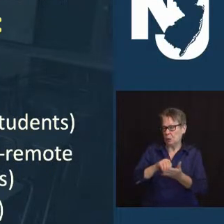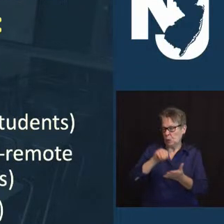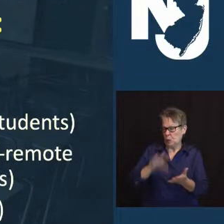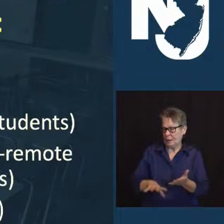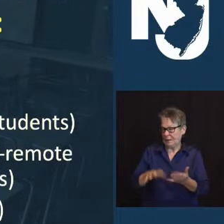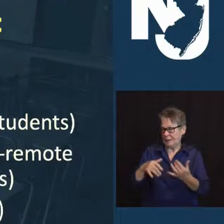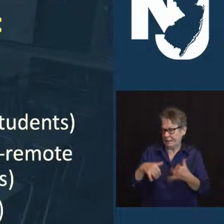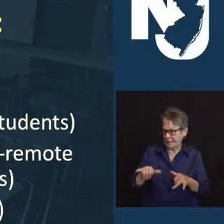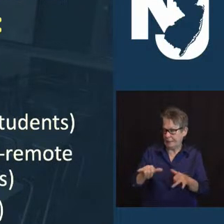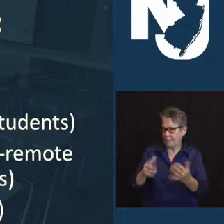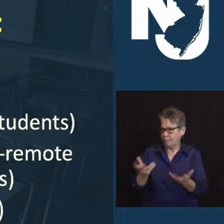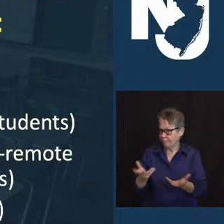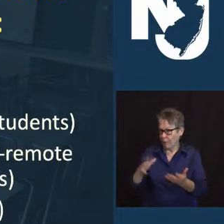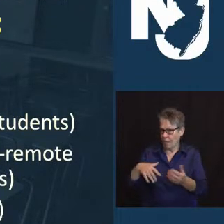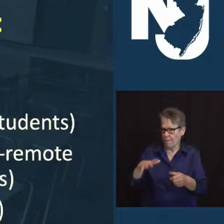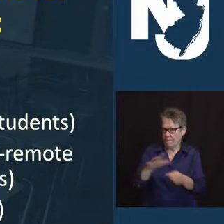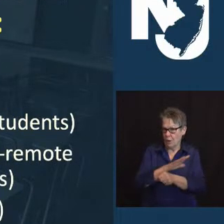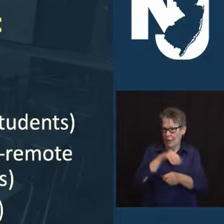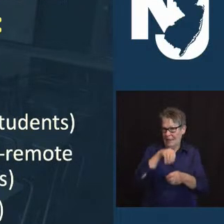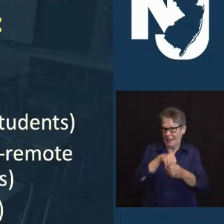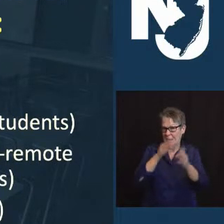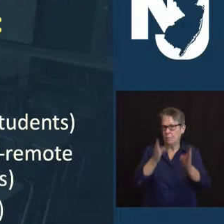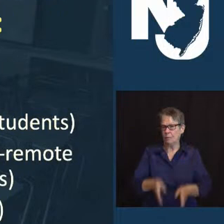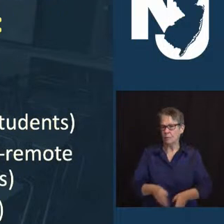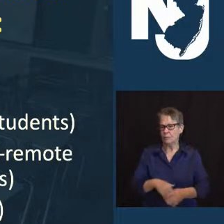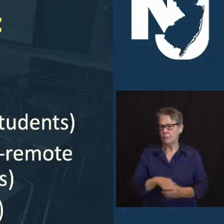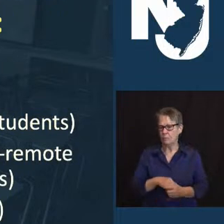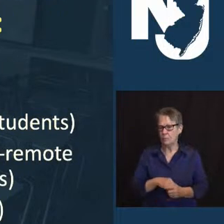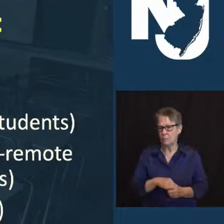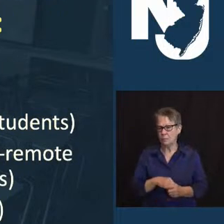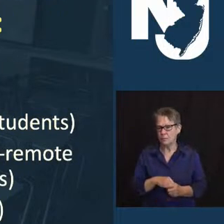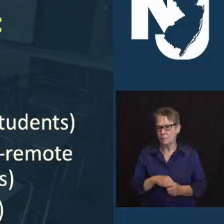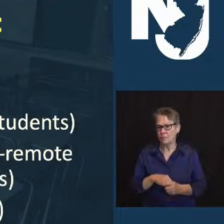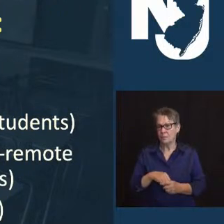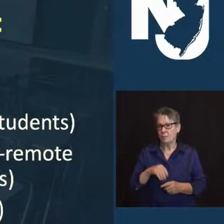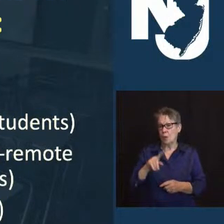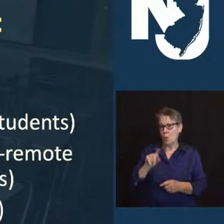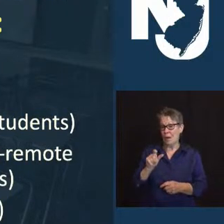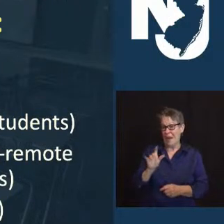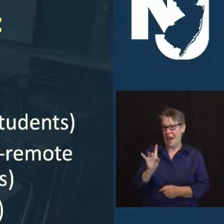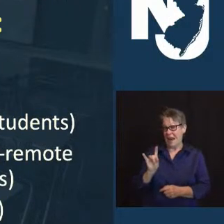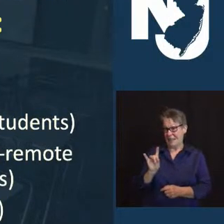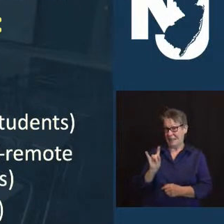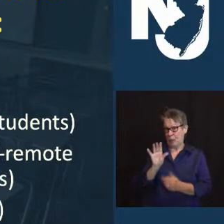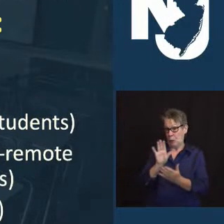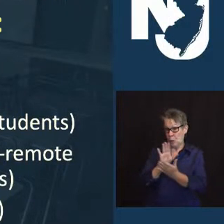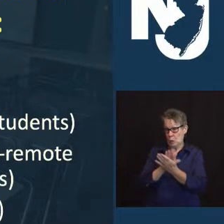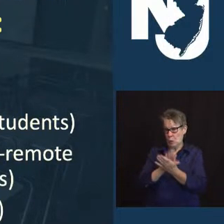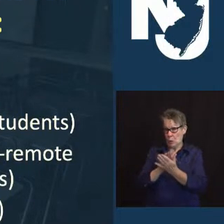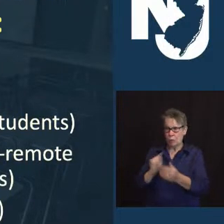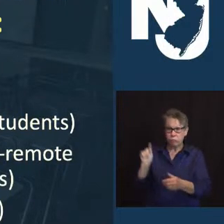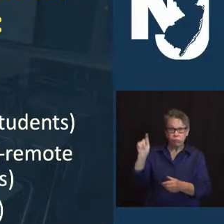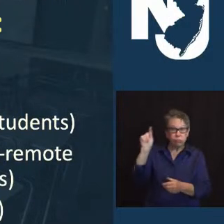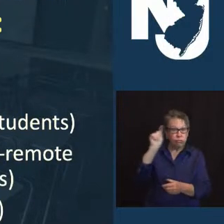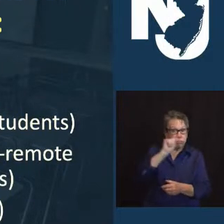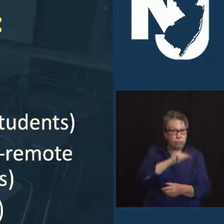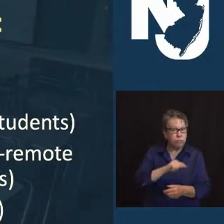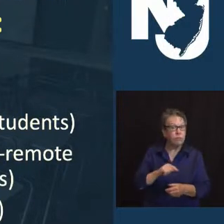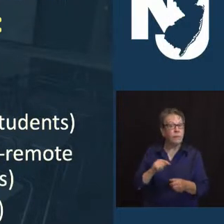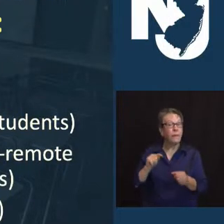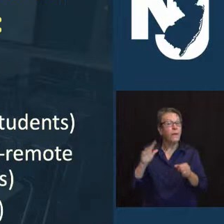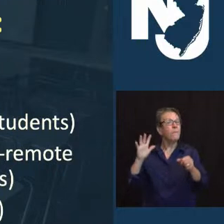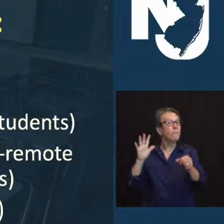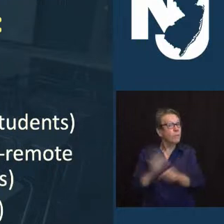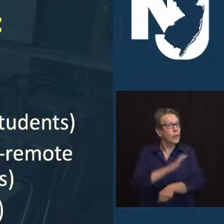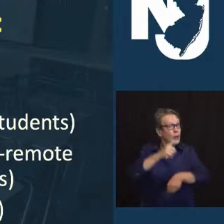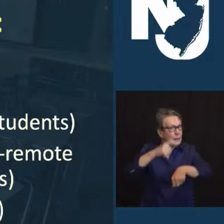118 schools or districts remain in an all remote learning pattern. Since we last looked at these numbers 12